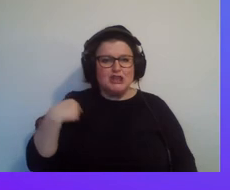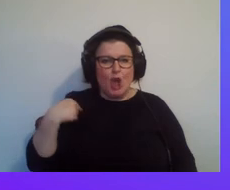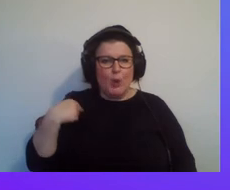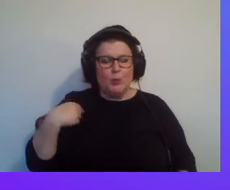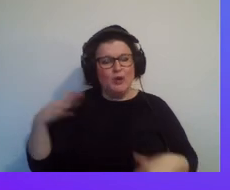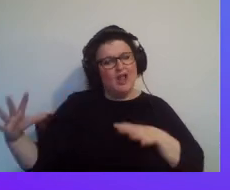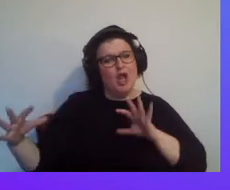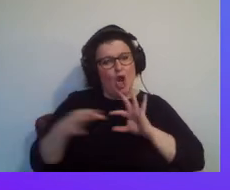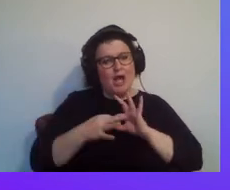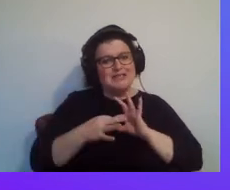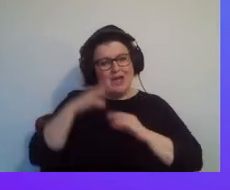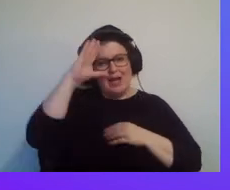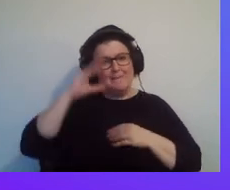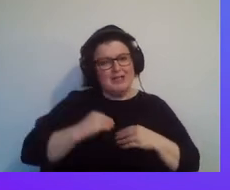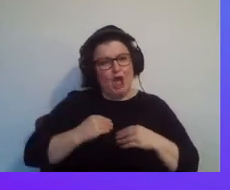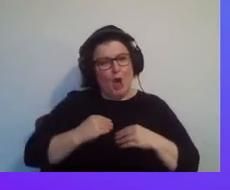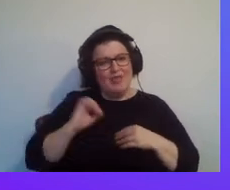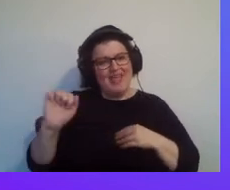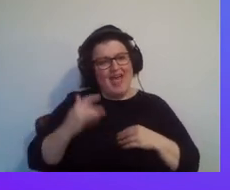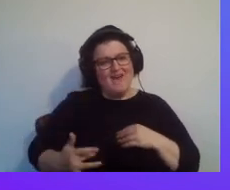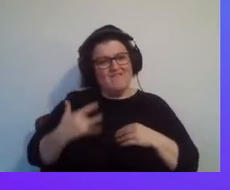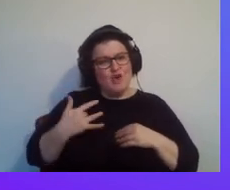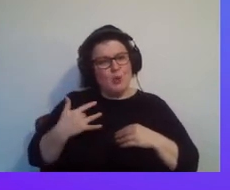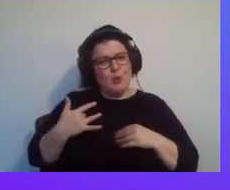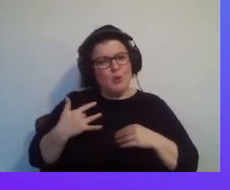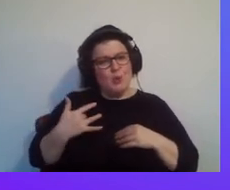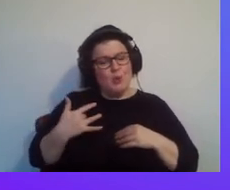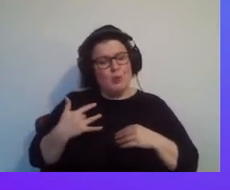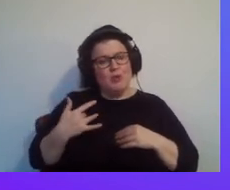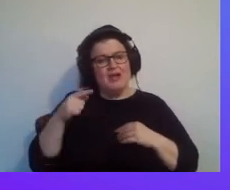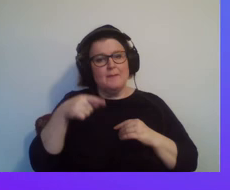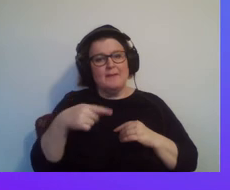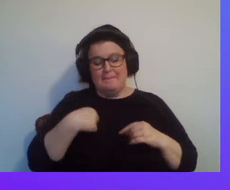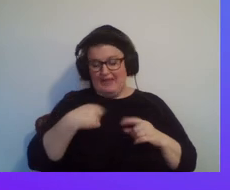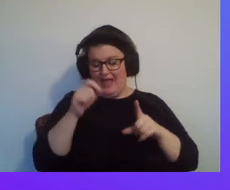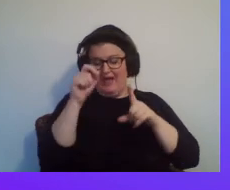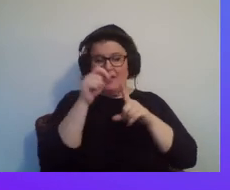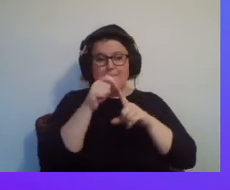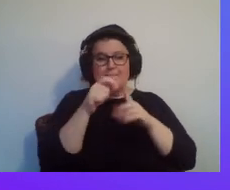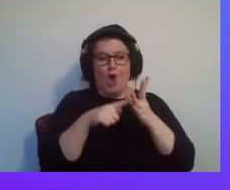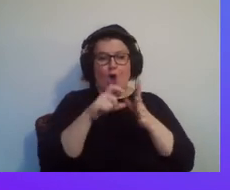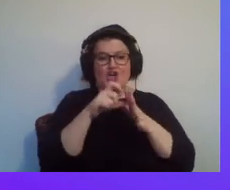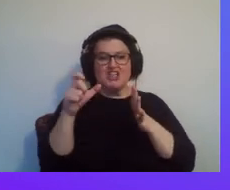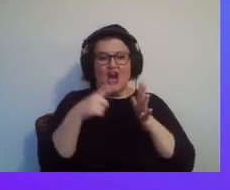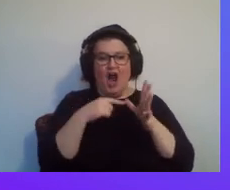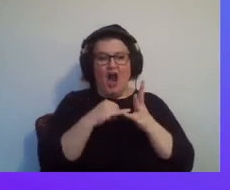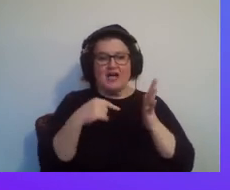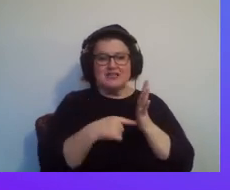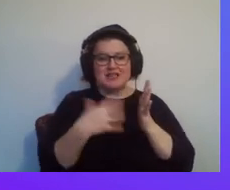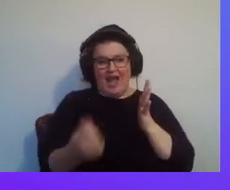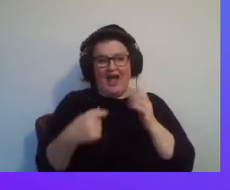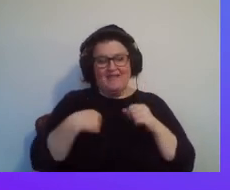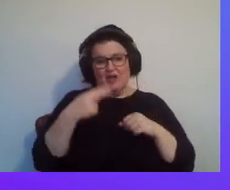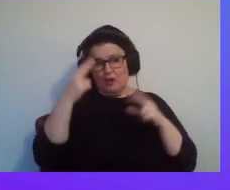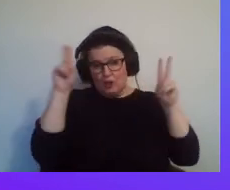now on my other platform, which is a podcast called No Joke, which is that here